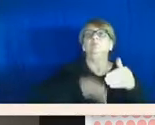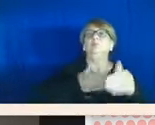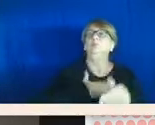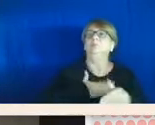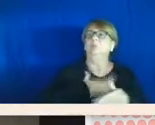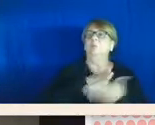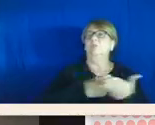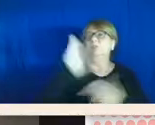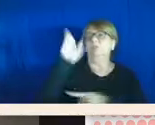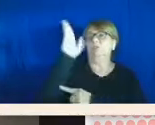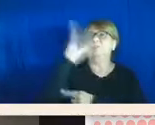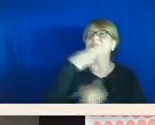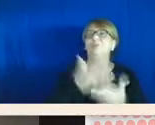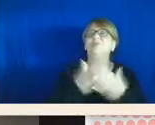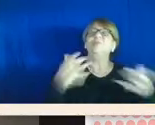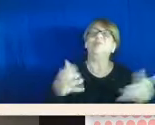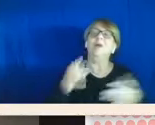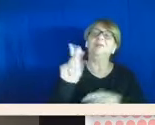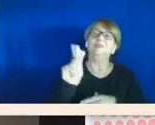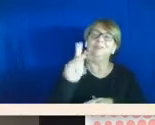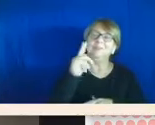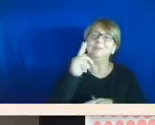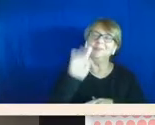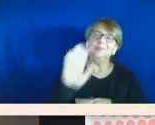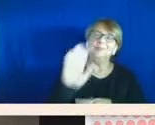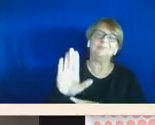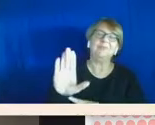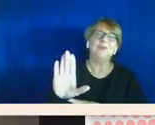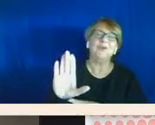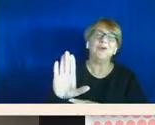you so much, Kristen, for your VANA services.